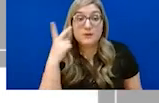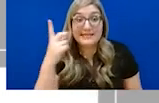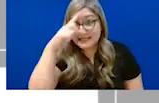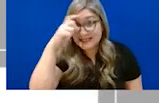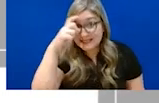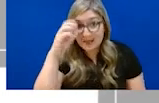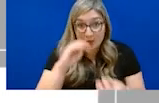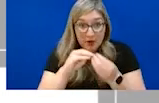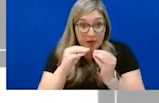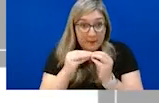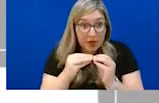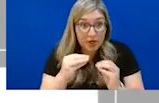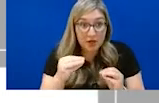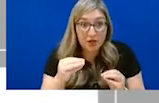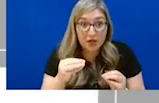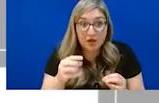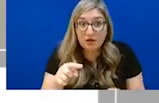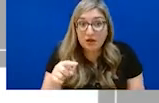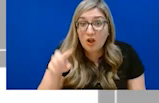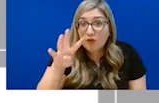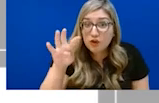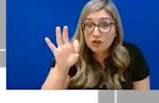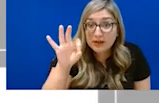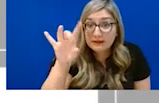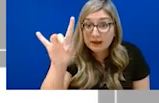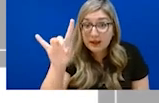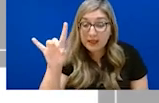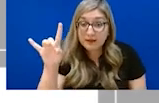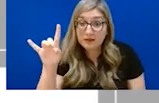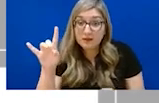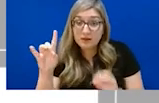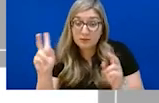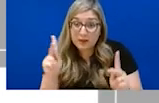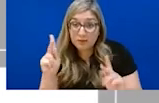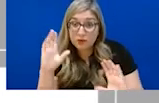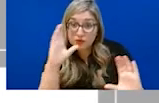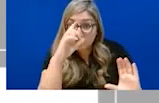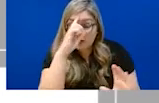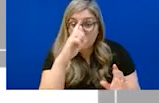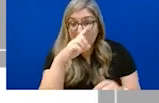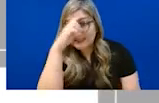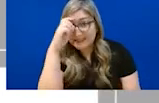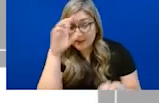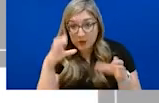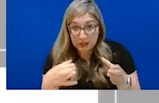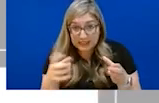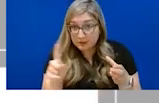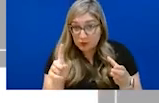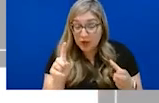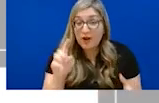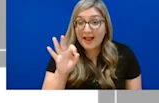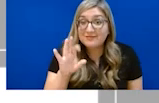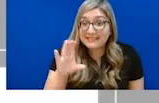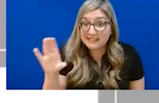I found that to be incredibly high, 498 contact points looking for summer classes at our